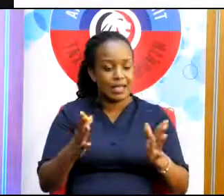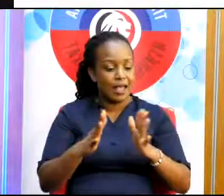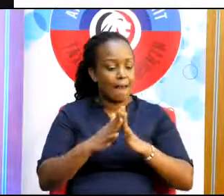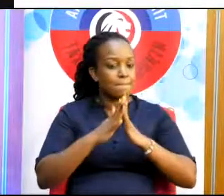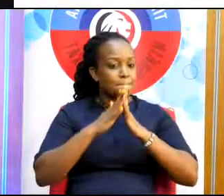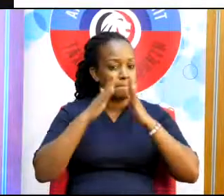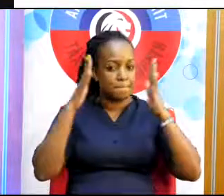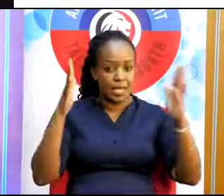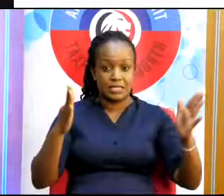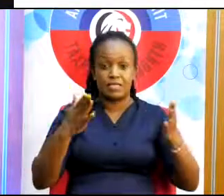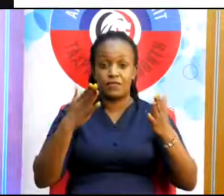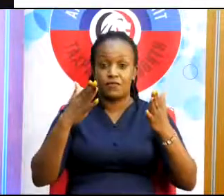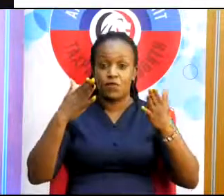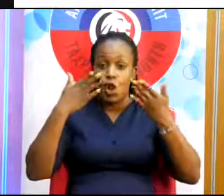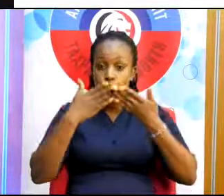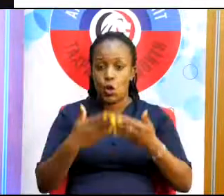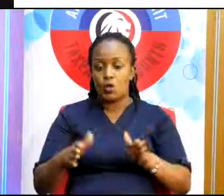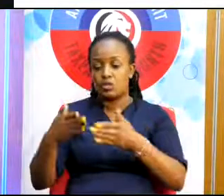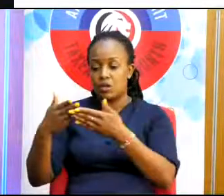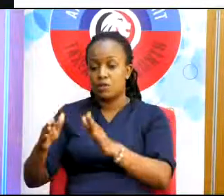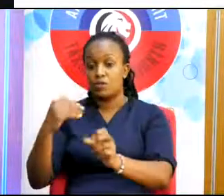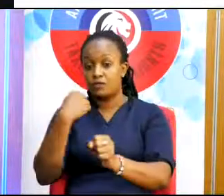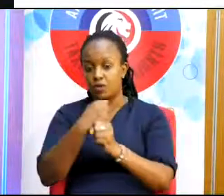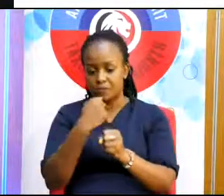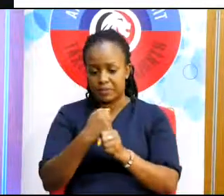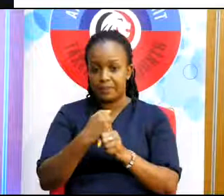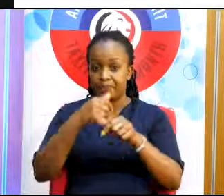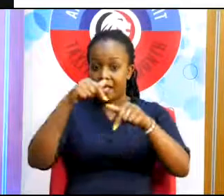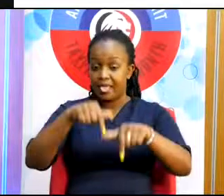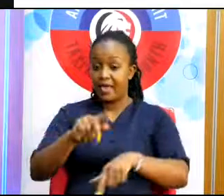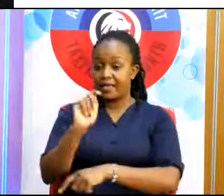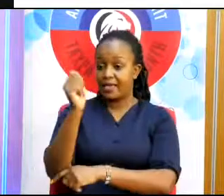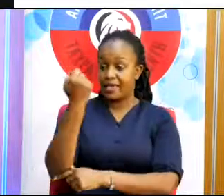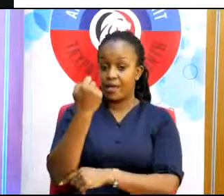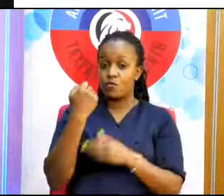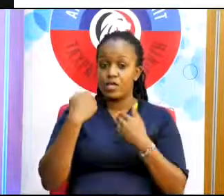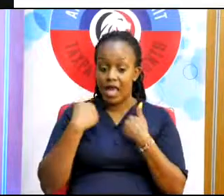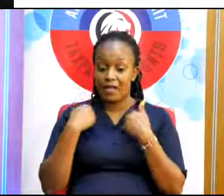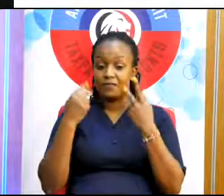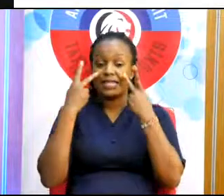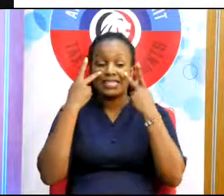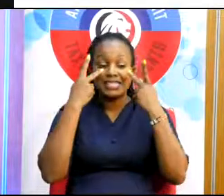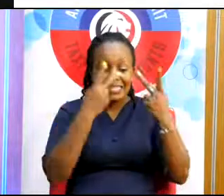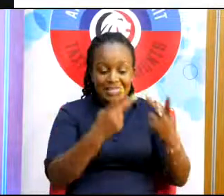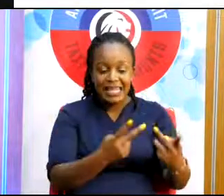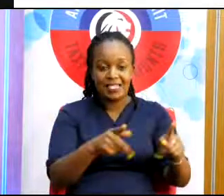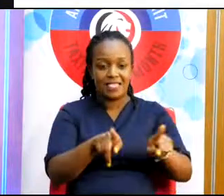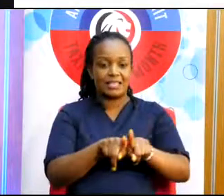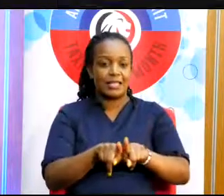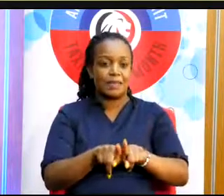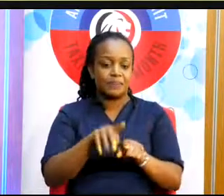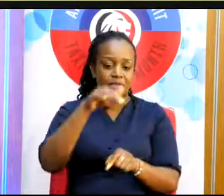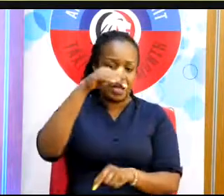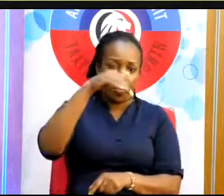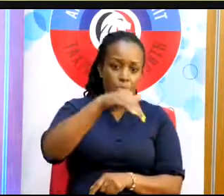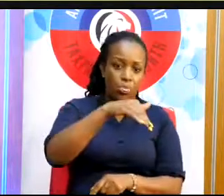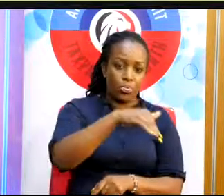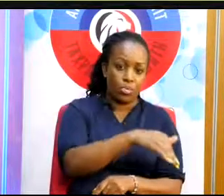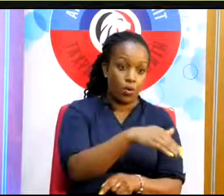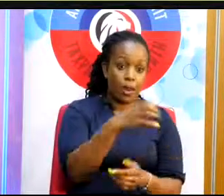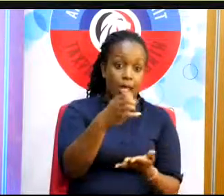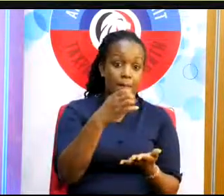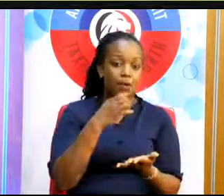massive loss of jobs. Here in Kenya, we have witnessed the same decline in